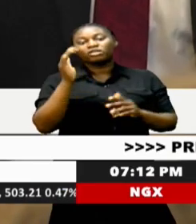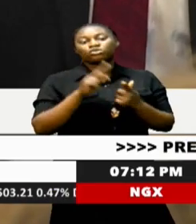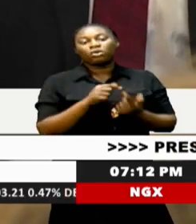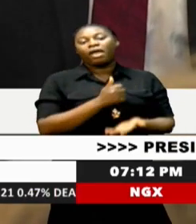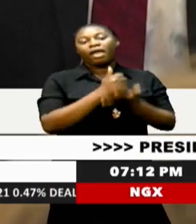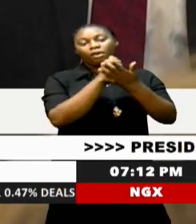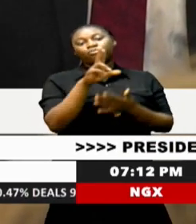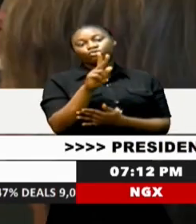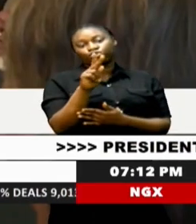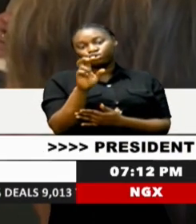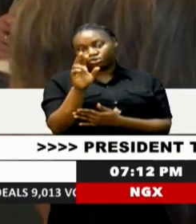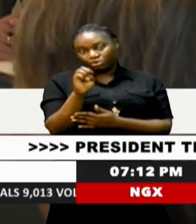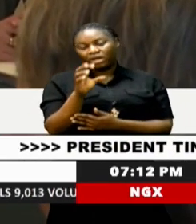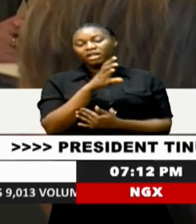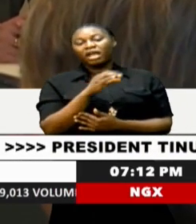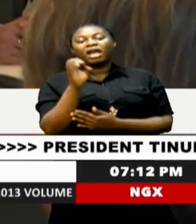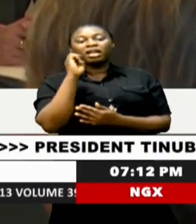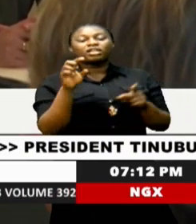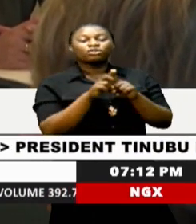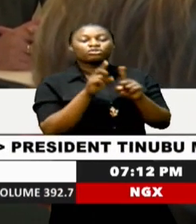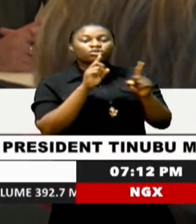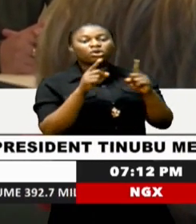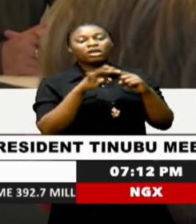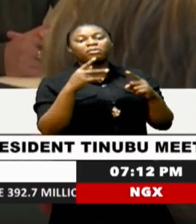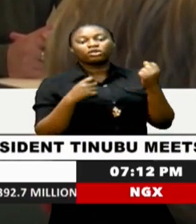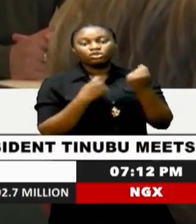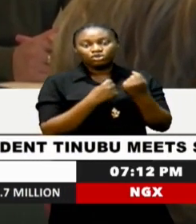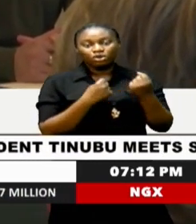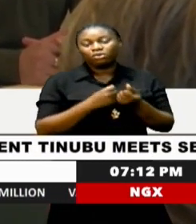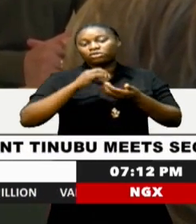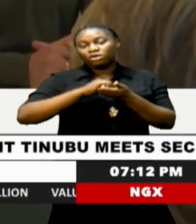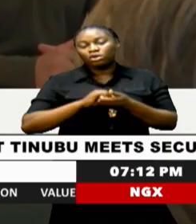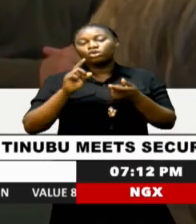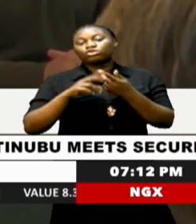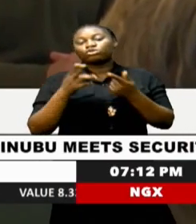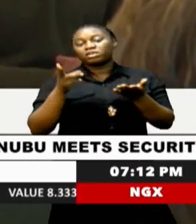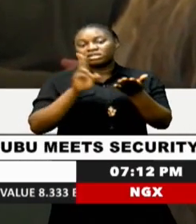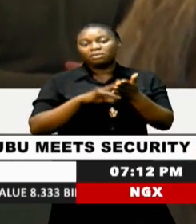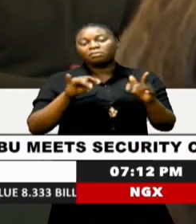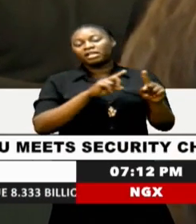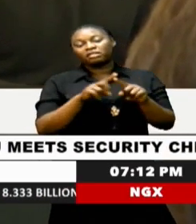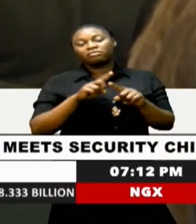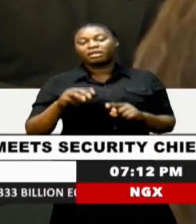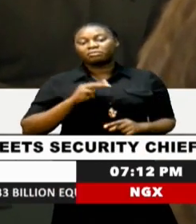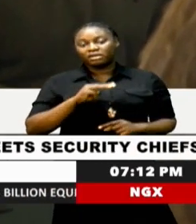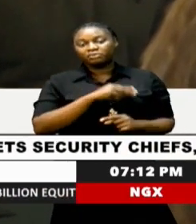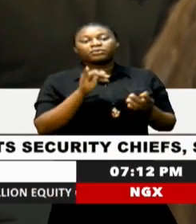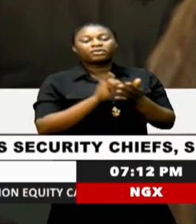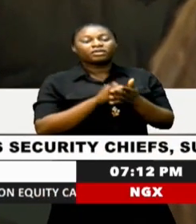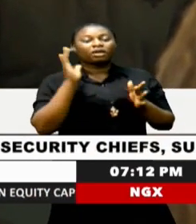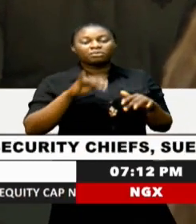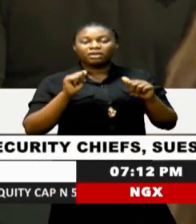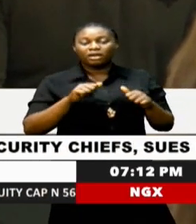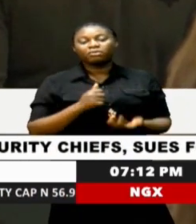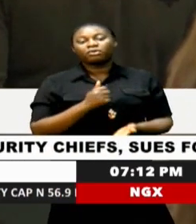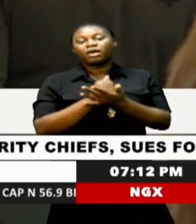Ukraine. Starmer also unveiled the Defense Export Support Treaty to be signed by defense ministers that will enable